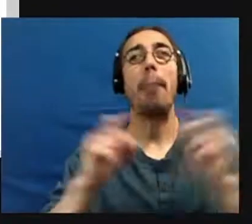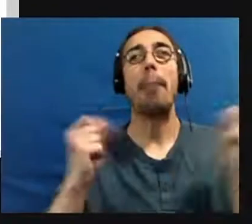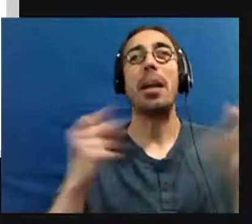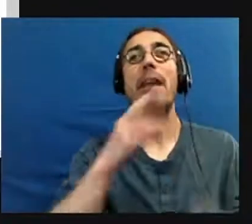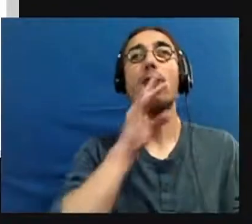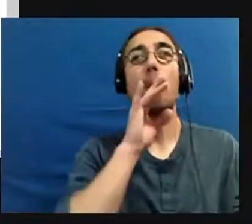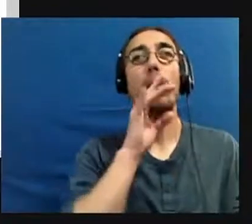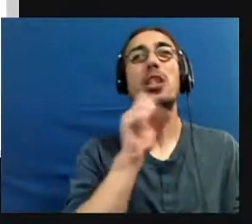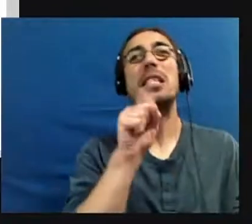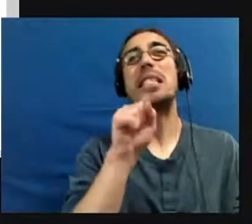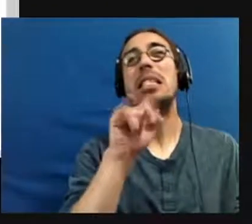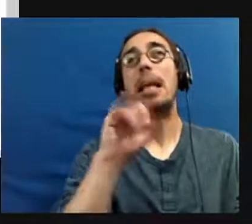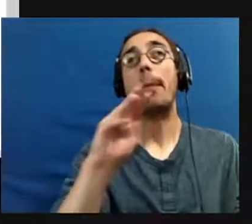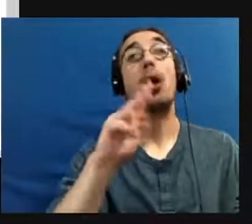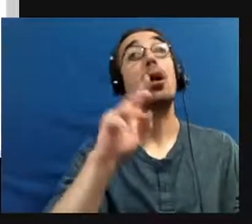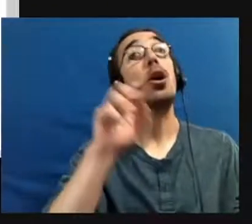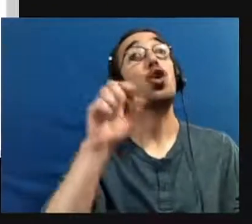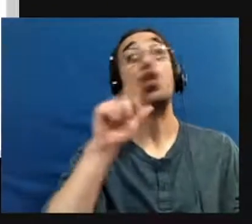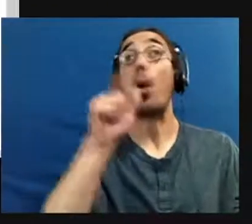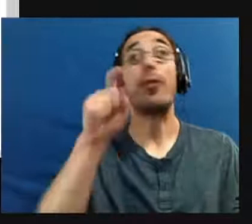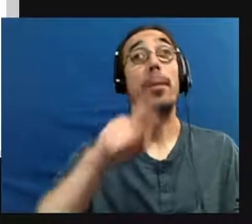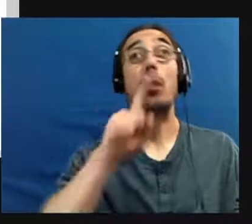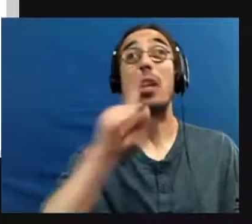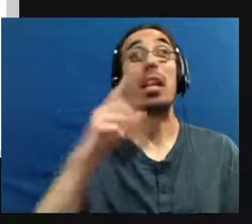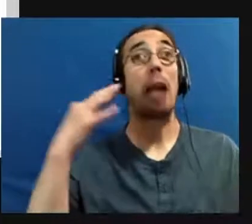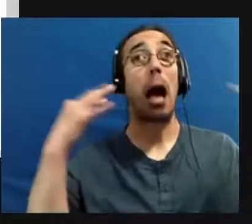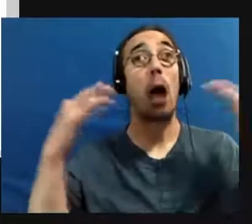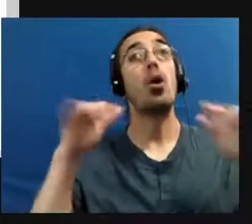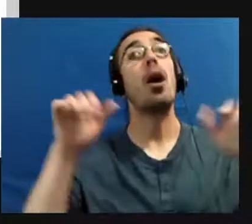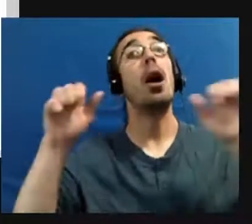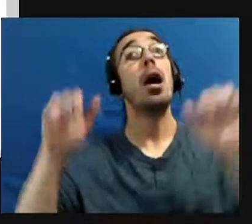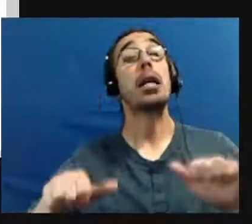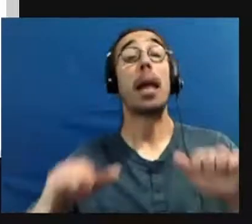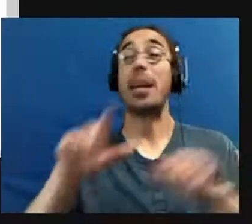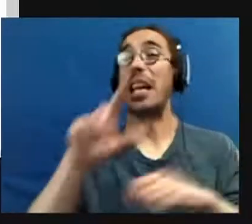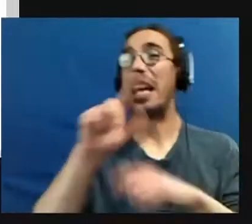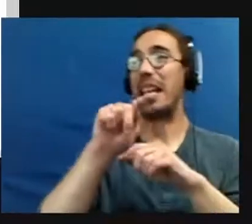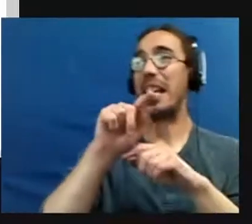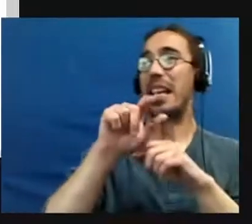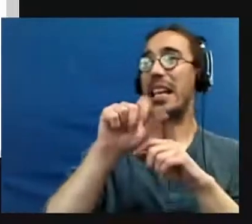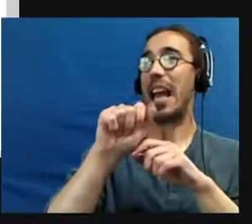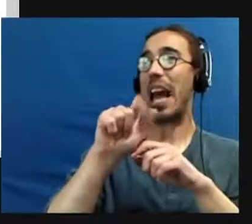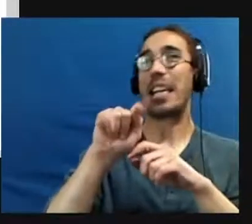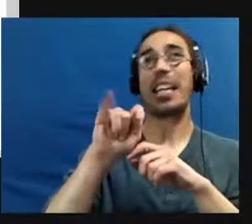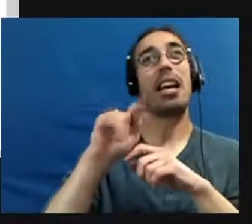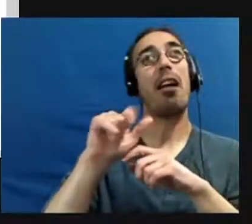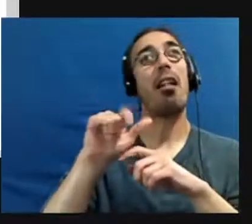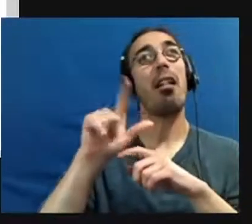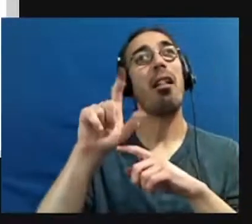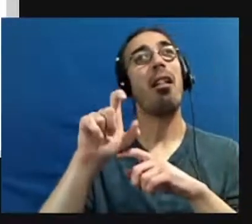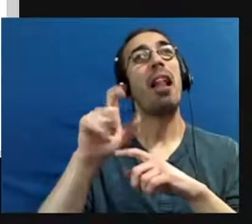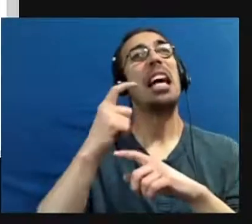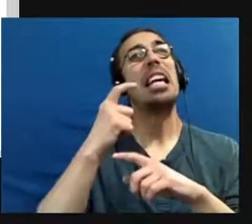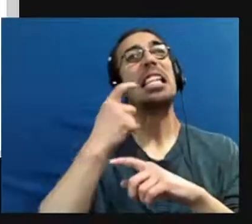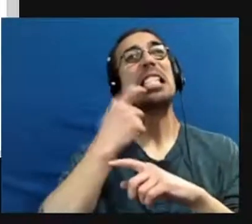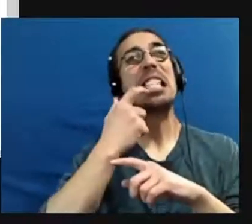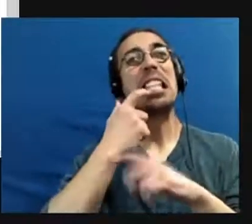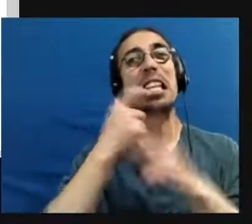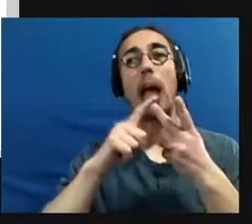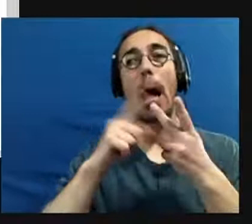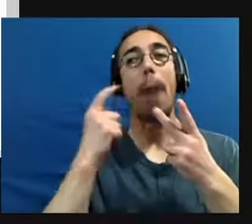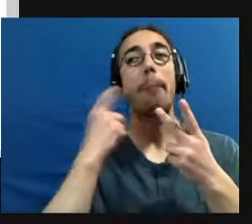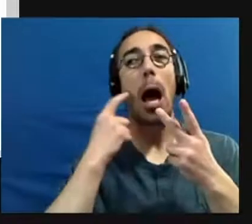super loud. It can be about like the tactical, like teeth, mouth, like this sort of